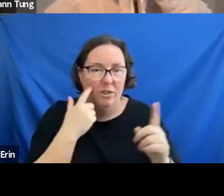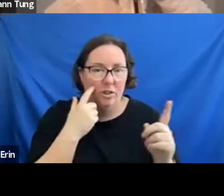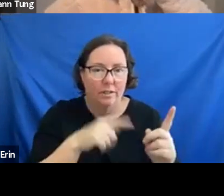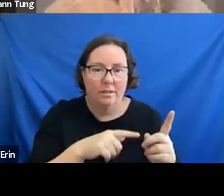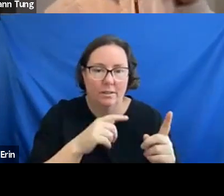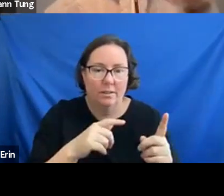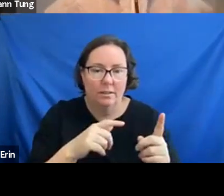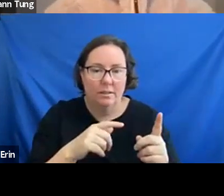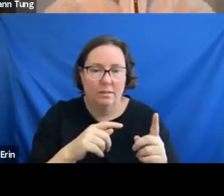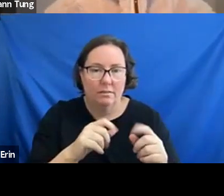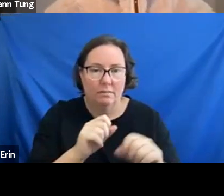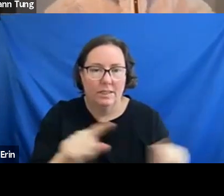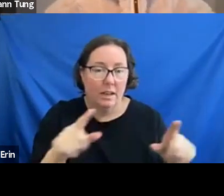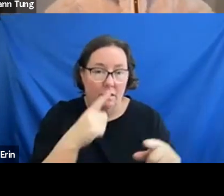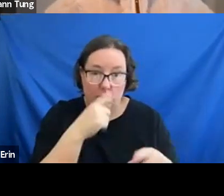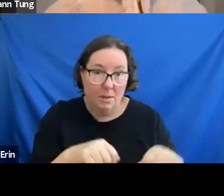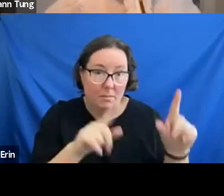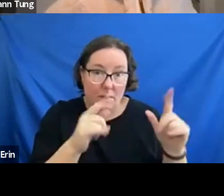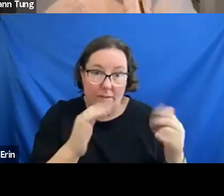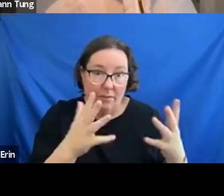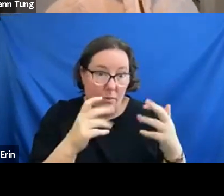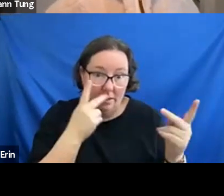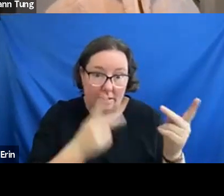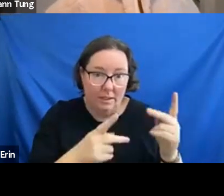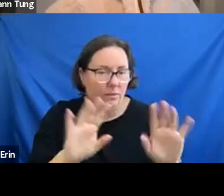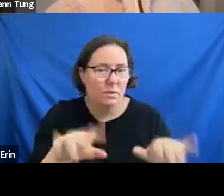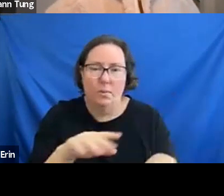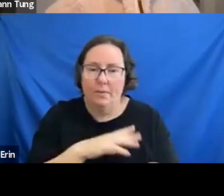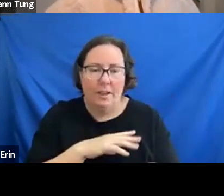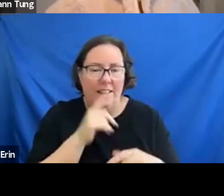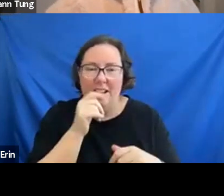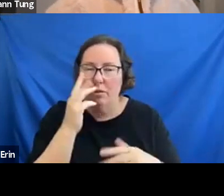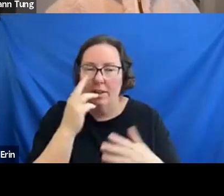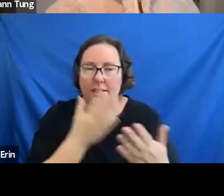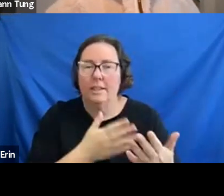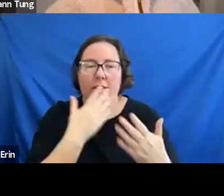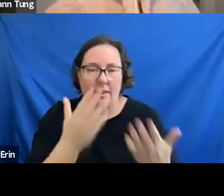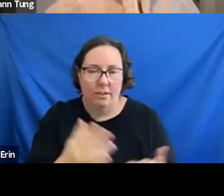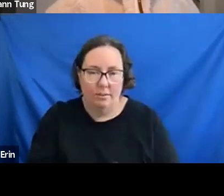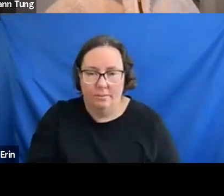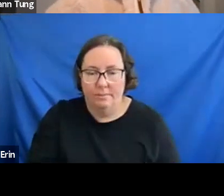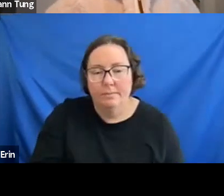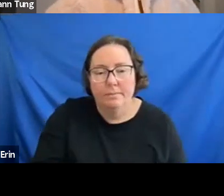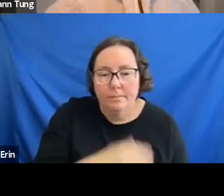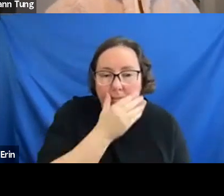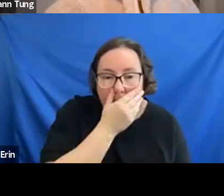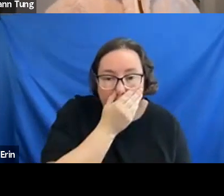shared. I'm happy to pull it up if you would like to see it. Copy. Nope, I didn't realize they were in there. My bad. Thank you.